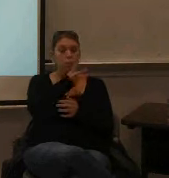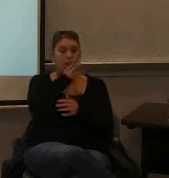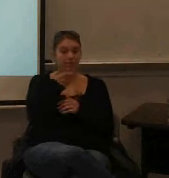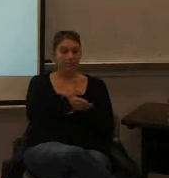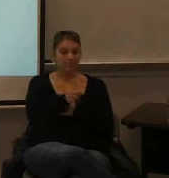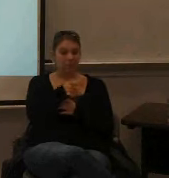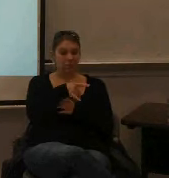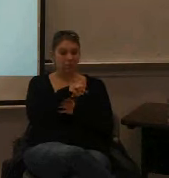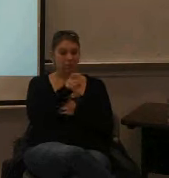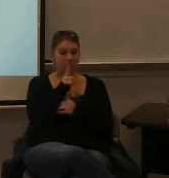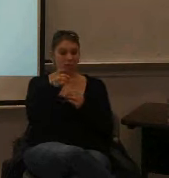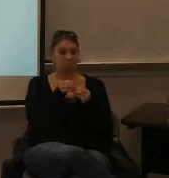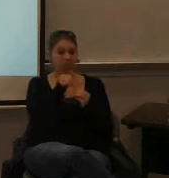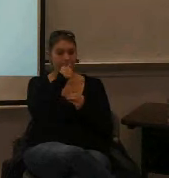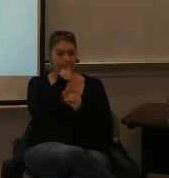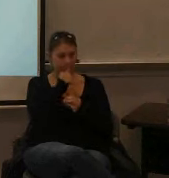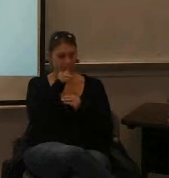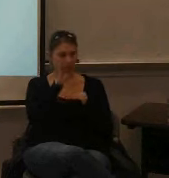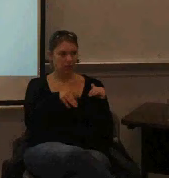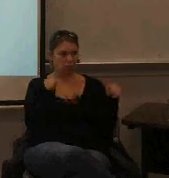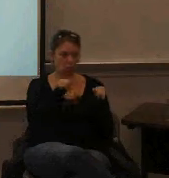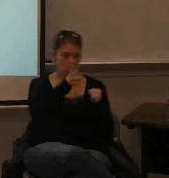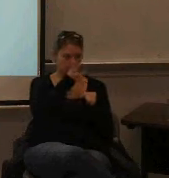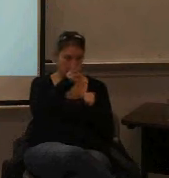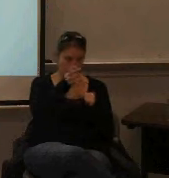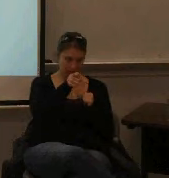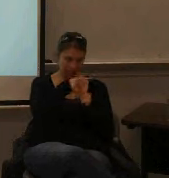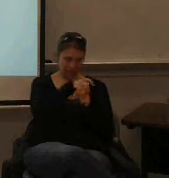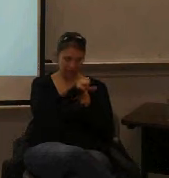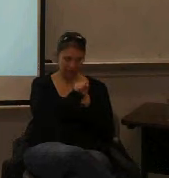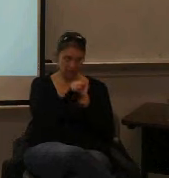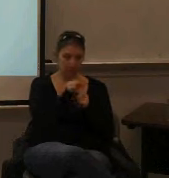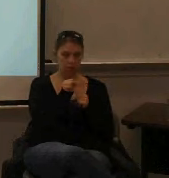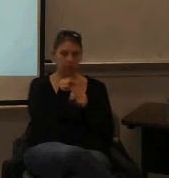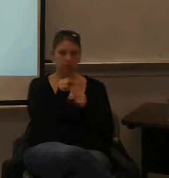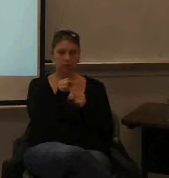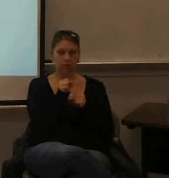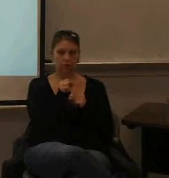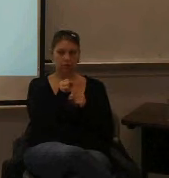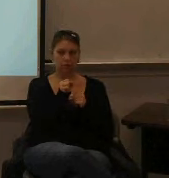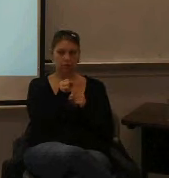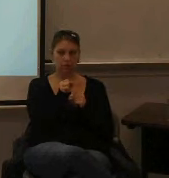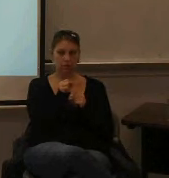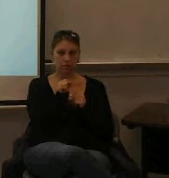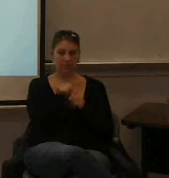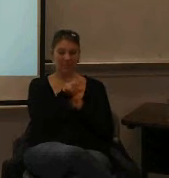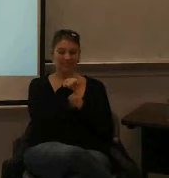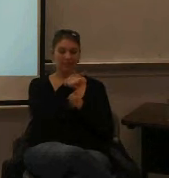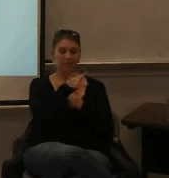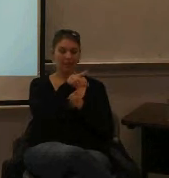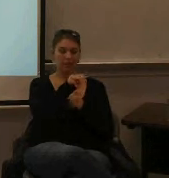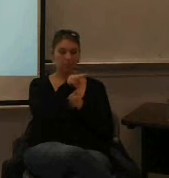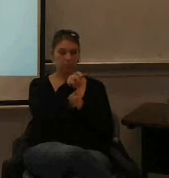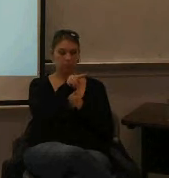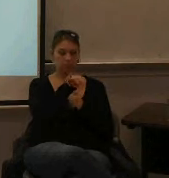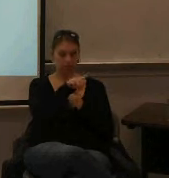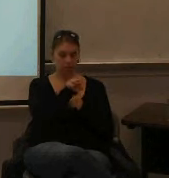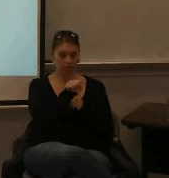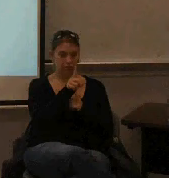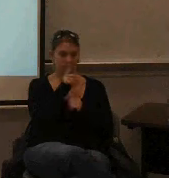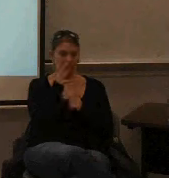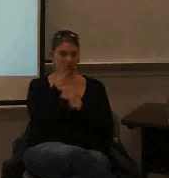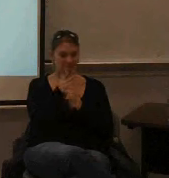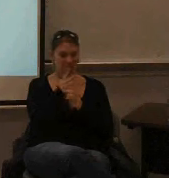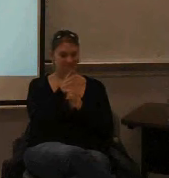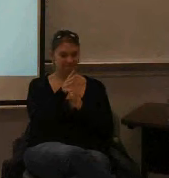fish species are more tolerant than the cold water species. So say the salmonids are